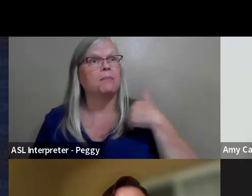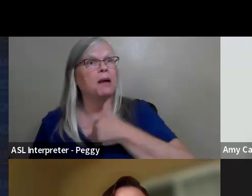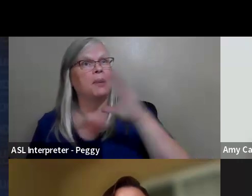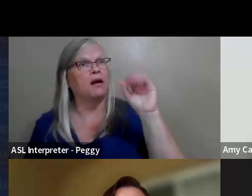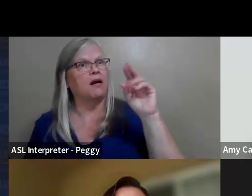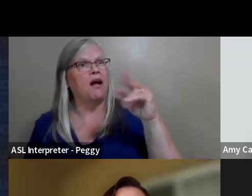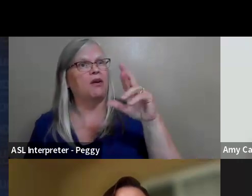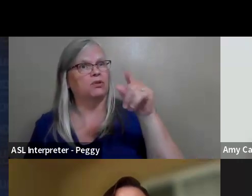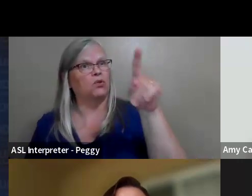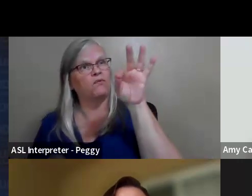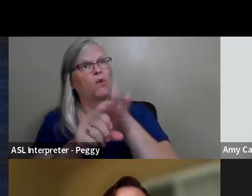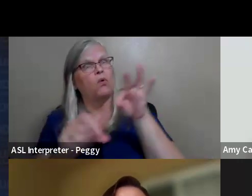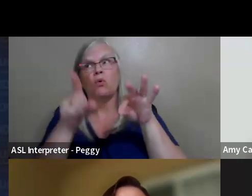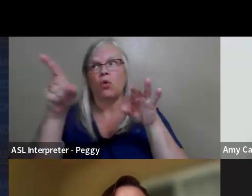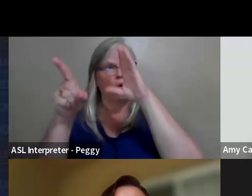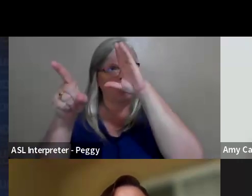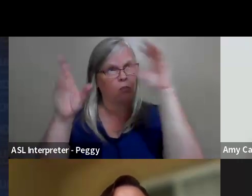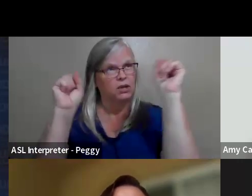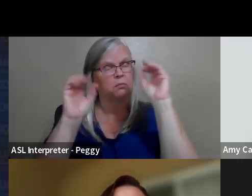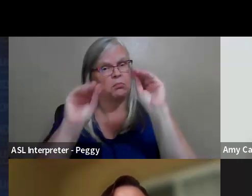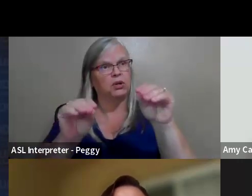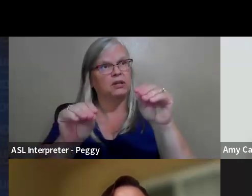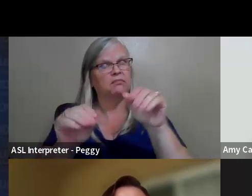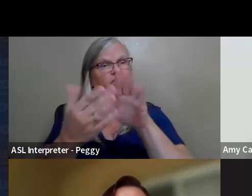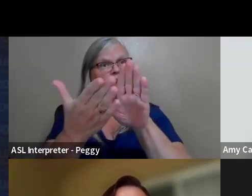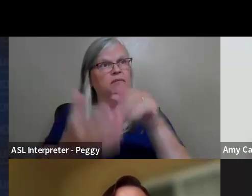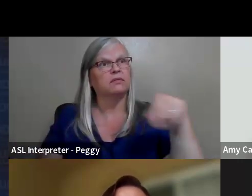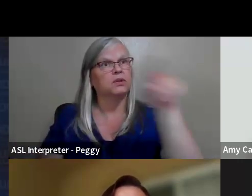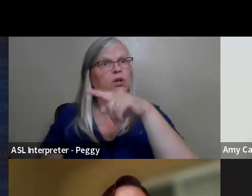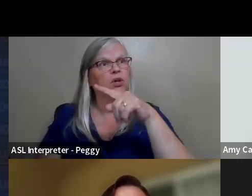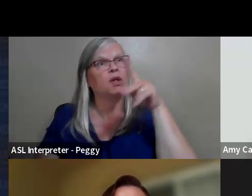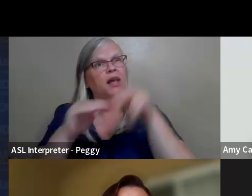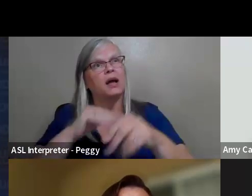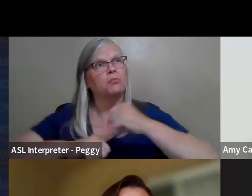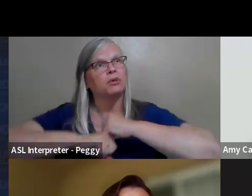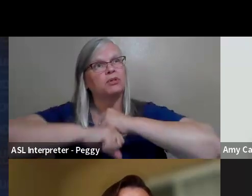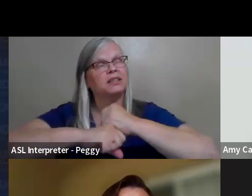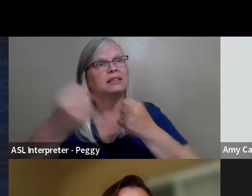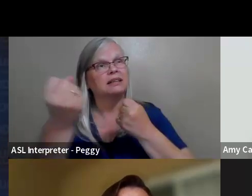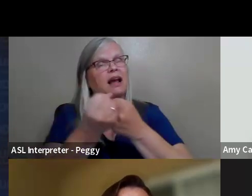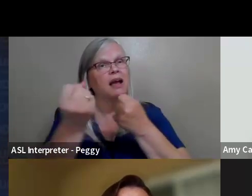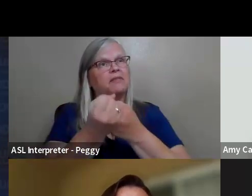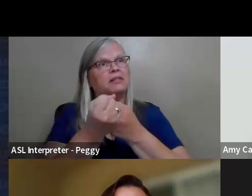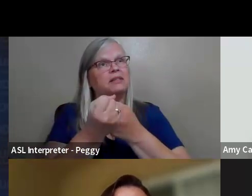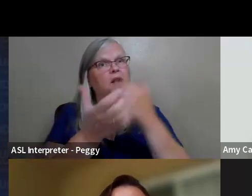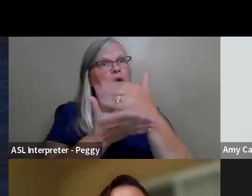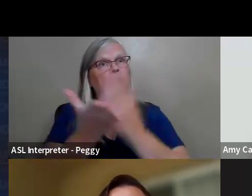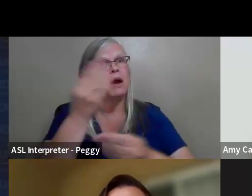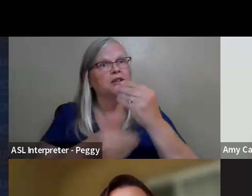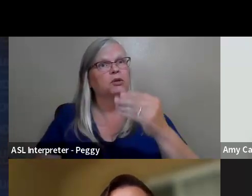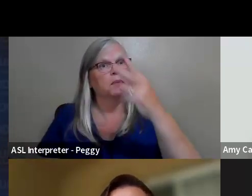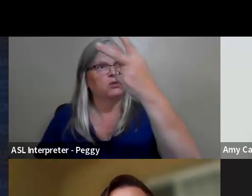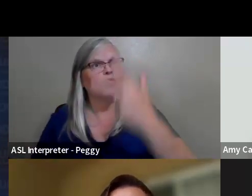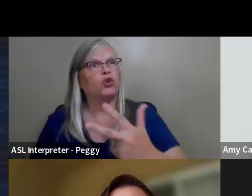voted for, or the president's put forward a budget that would cut the protection and advocacy budget by